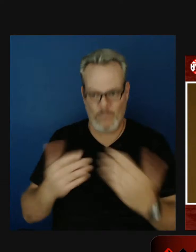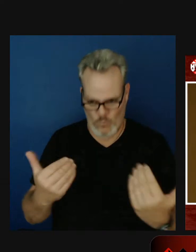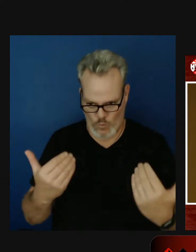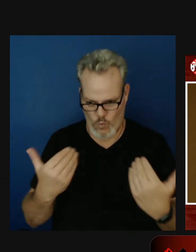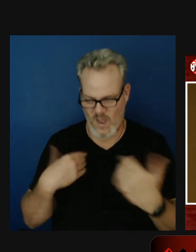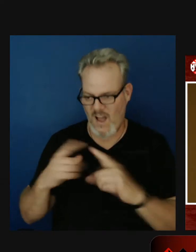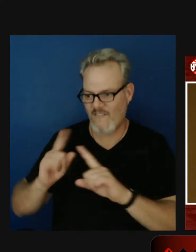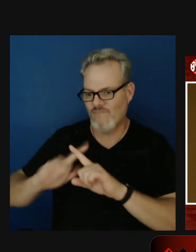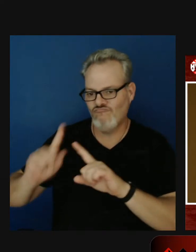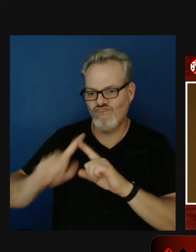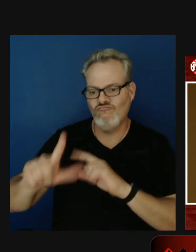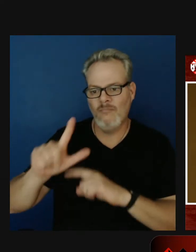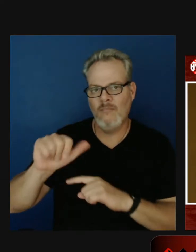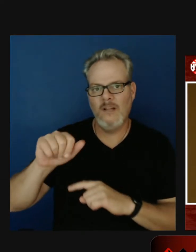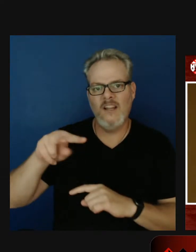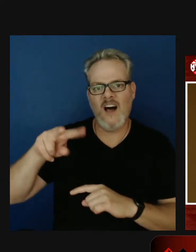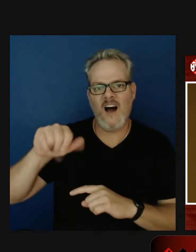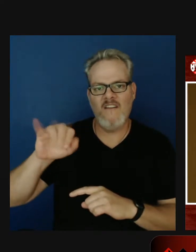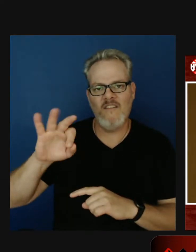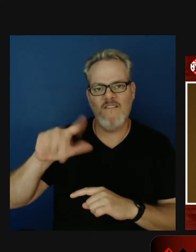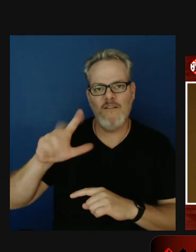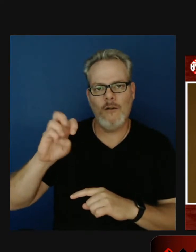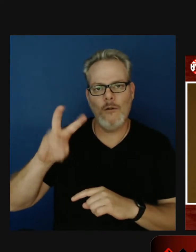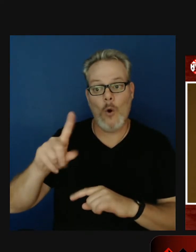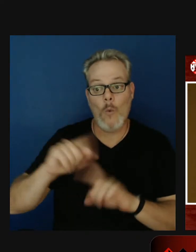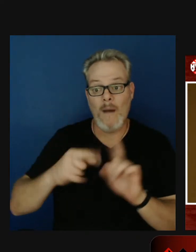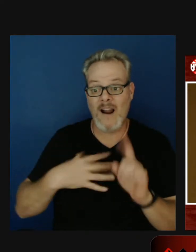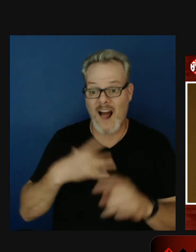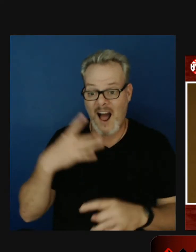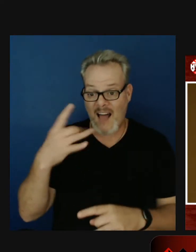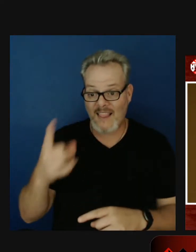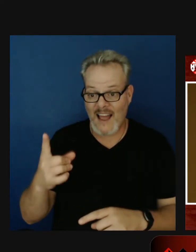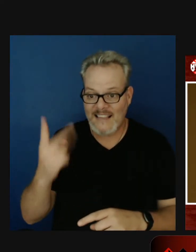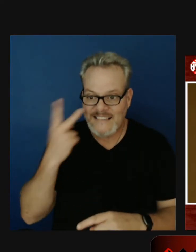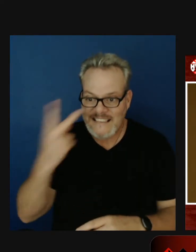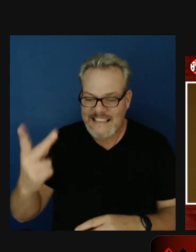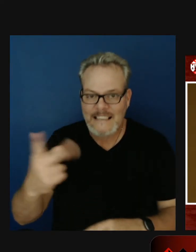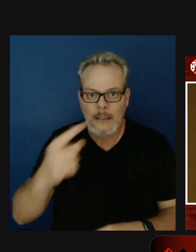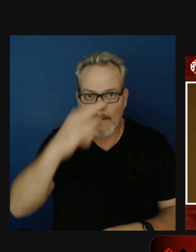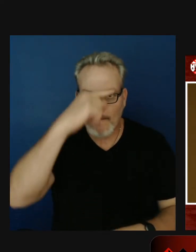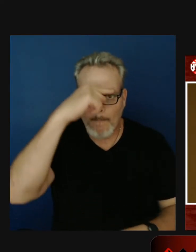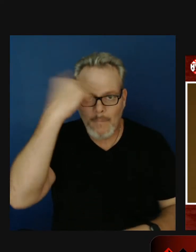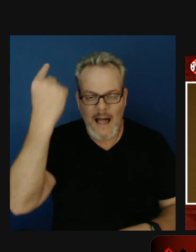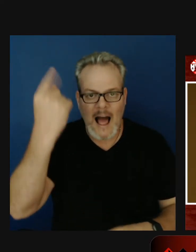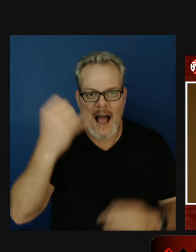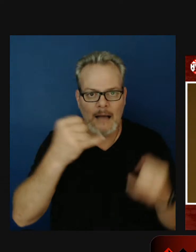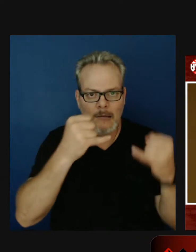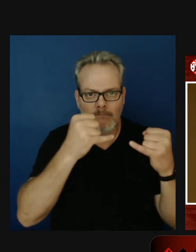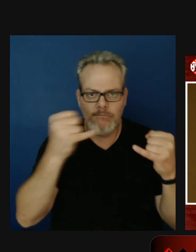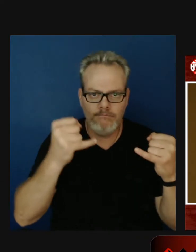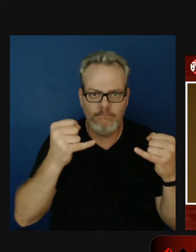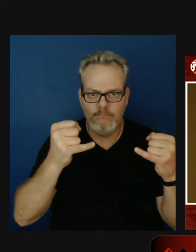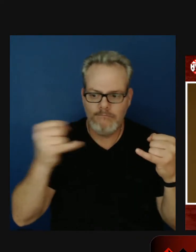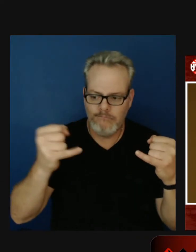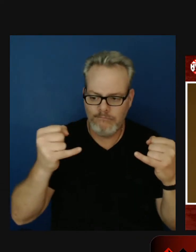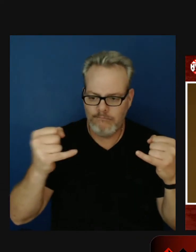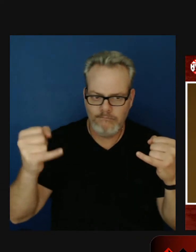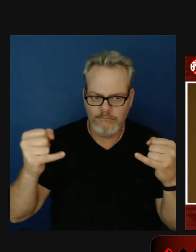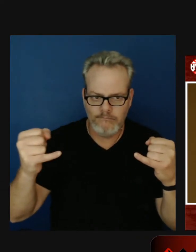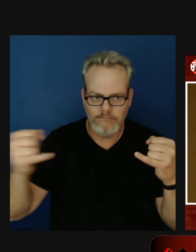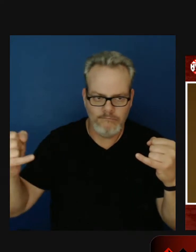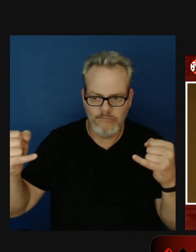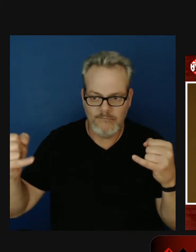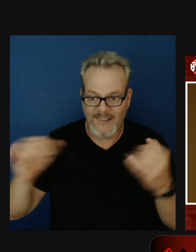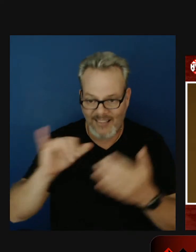here. One of the things I really like about this, you can see these dashed black lines going down. This is the first map I've really been able to find that